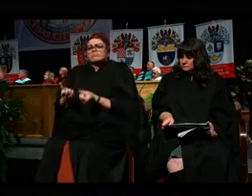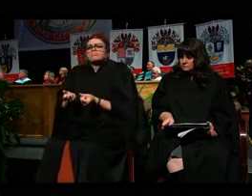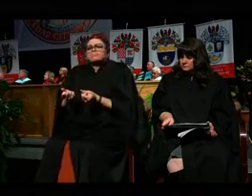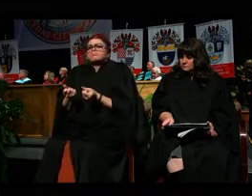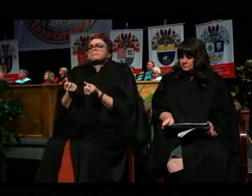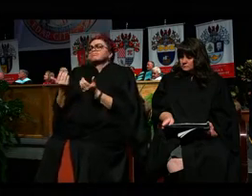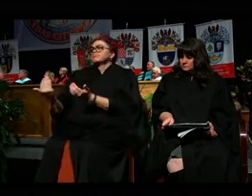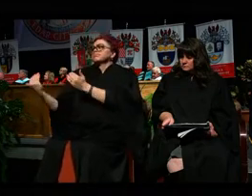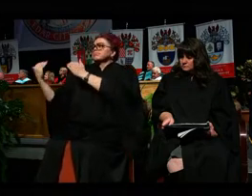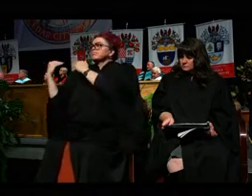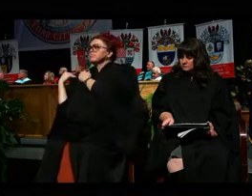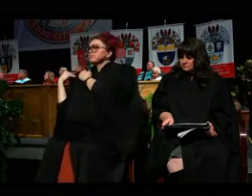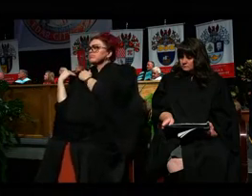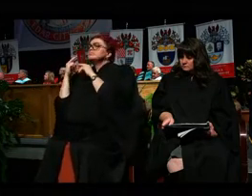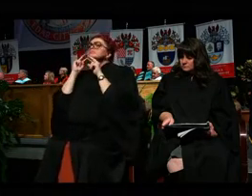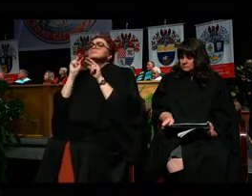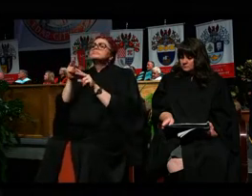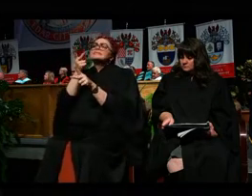spirit.